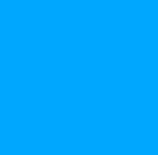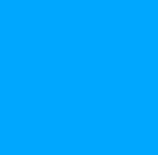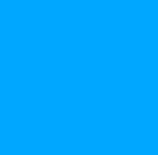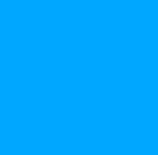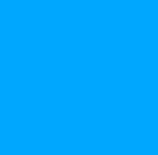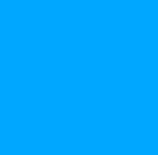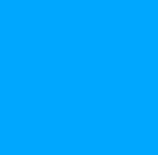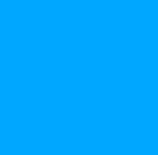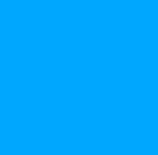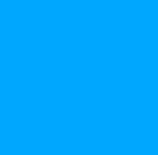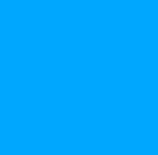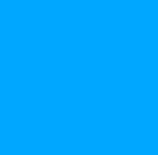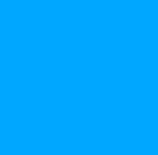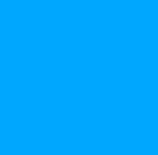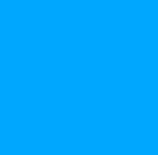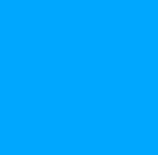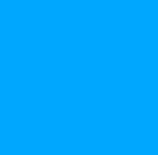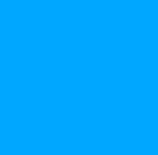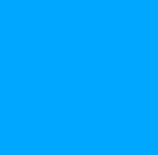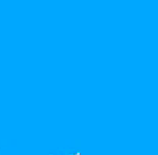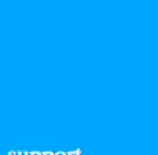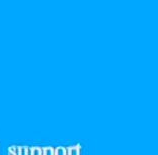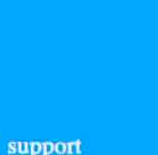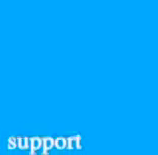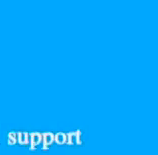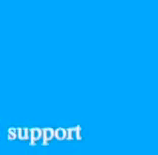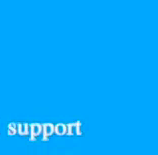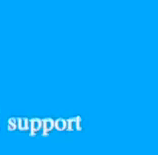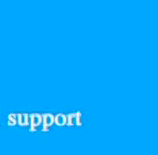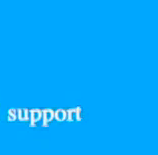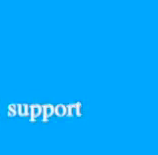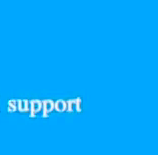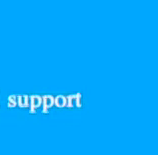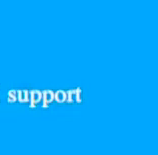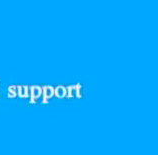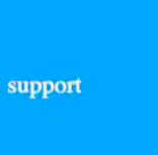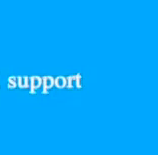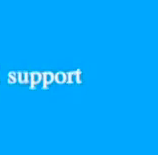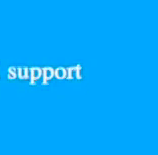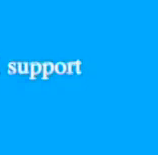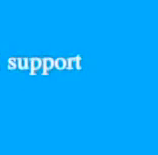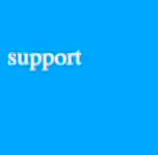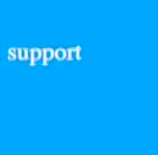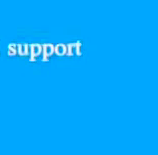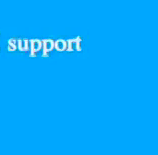every child. Oh, for every child. Oh,